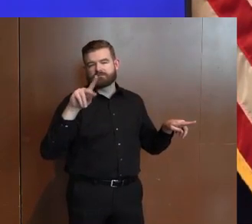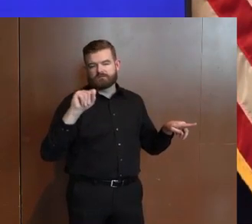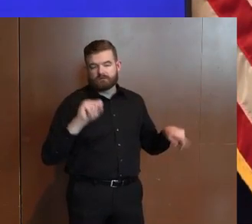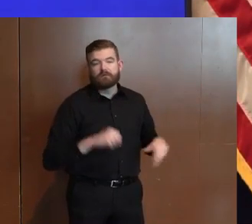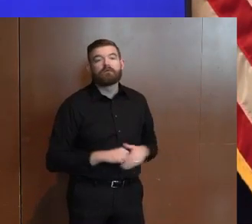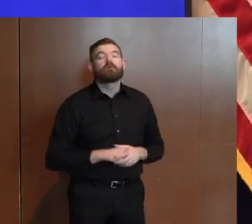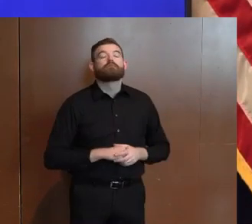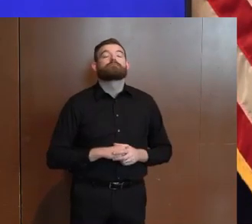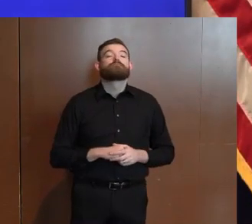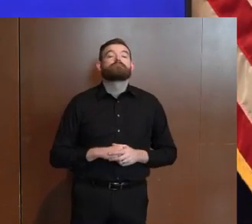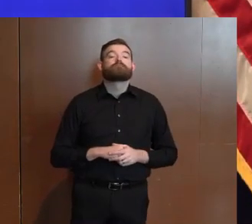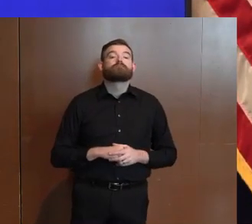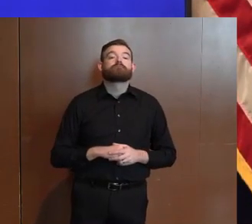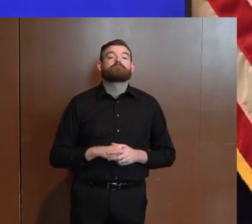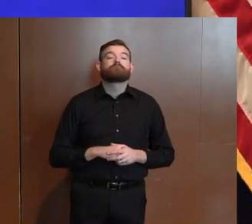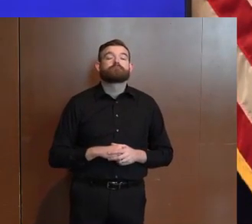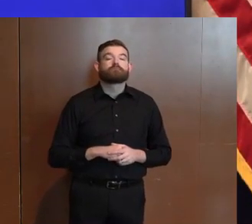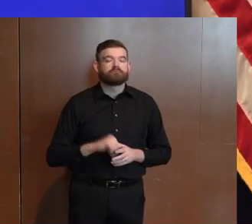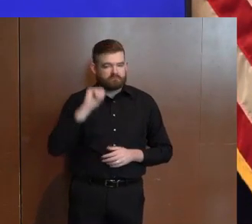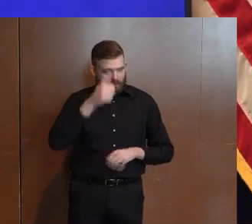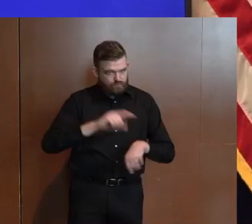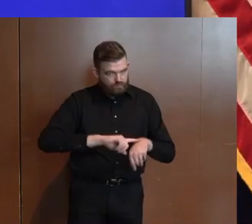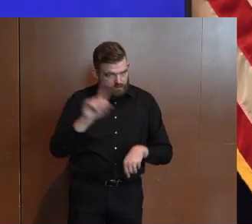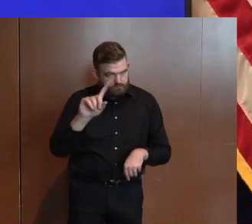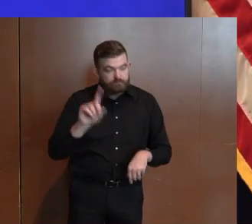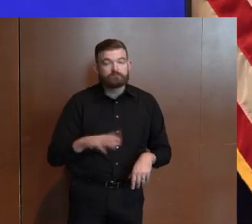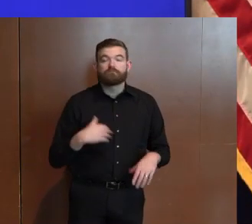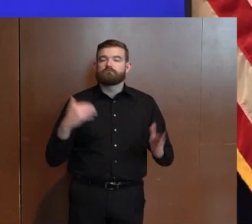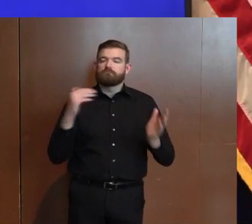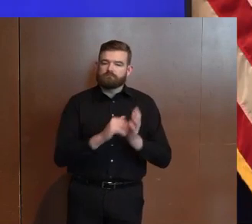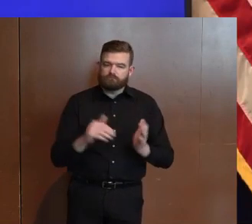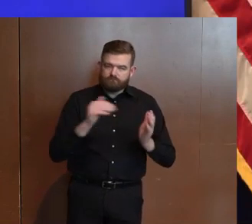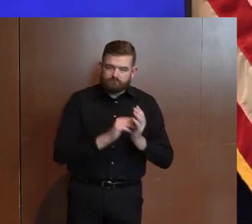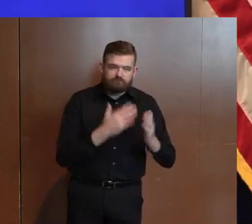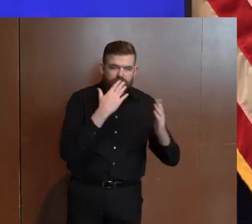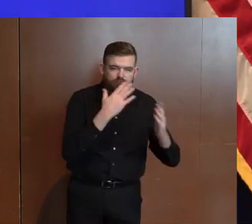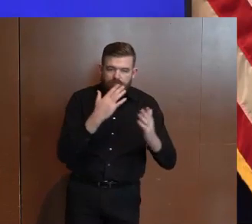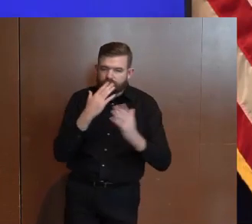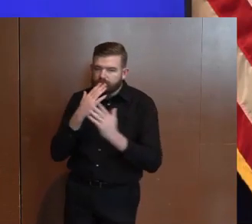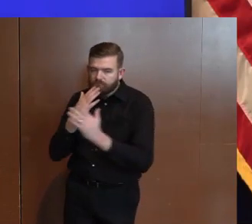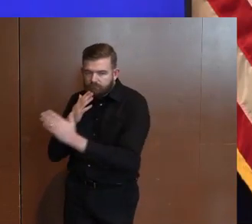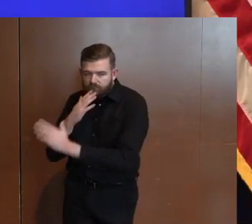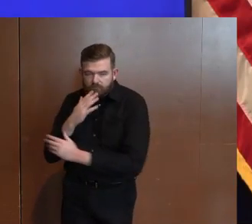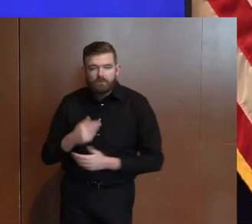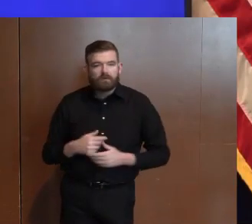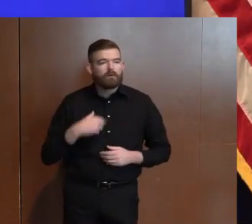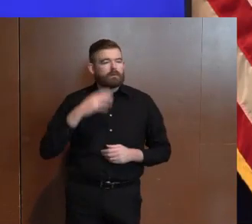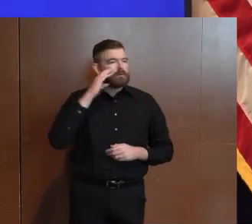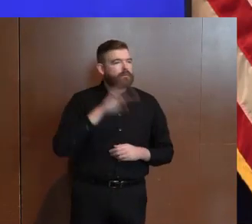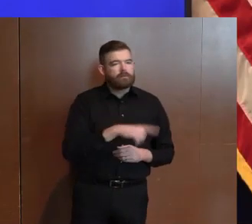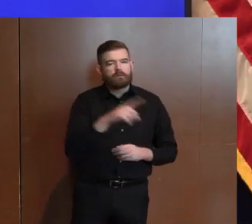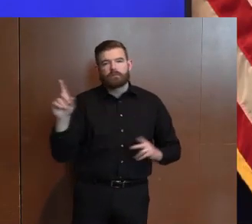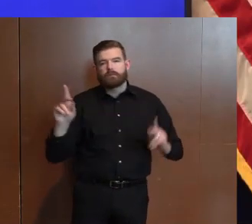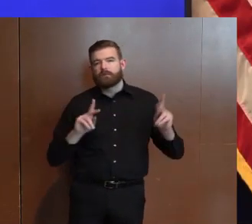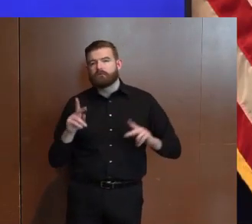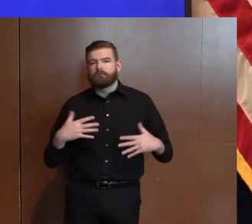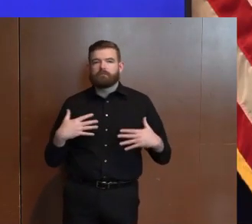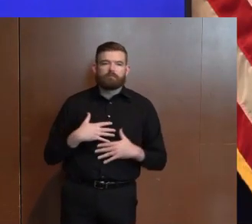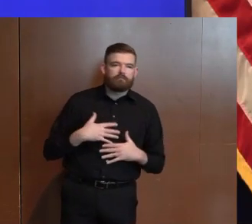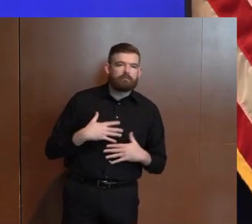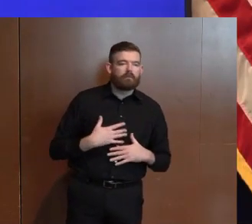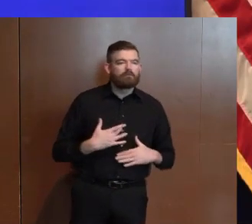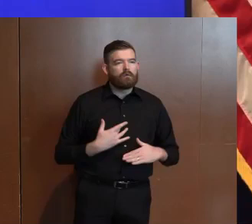said time and time again, everybody. Thank you for everything you're doing. We understand the anxiety. We understand the isolation, the